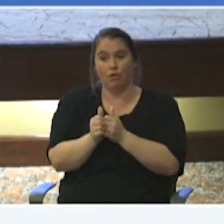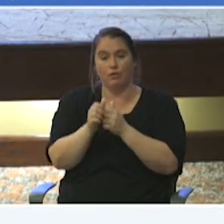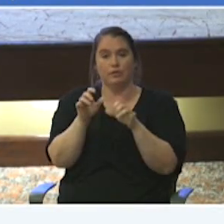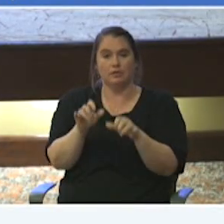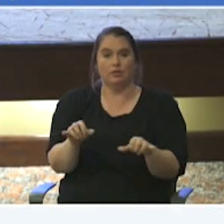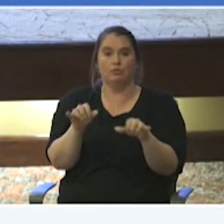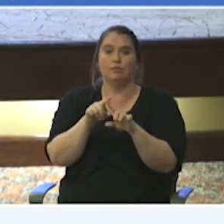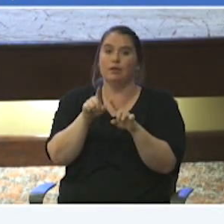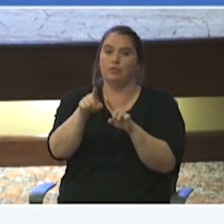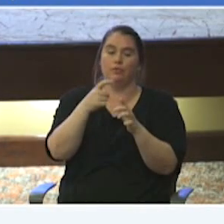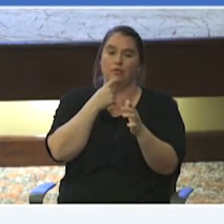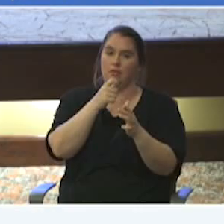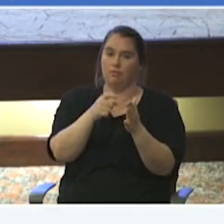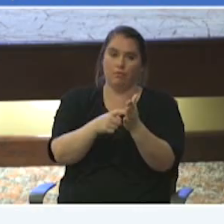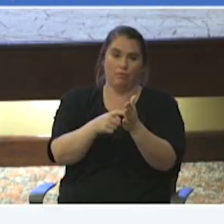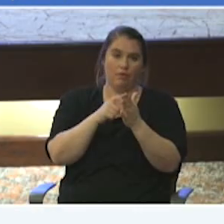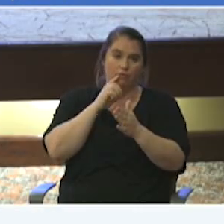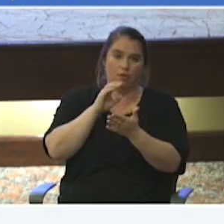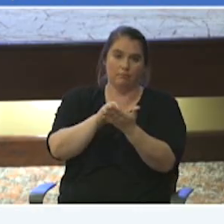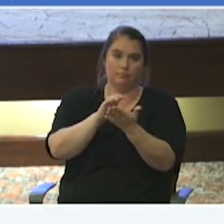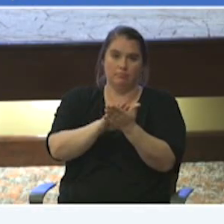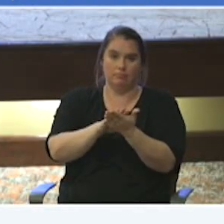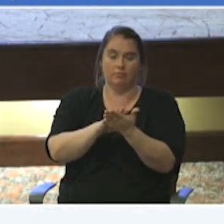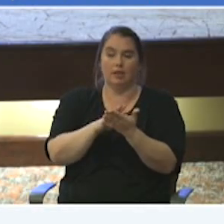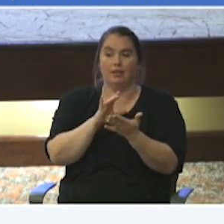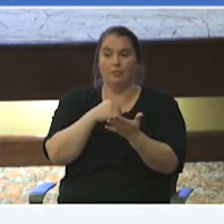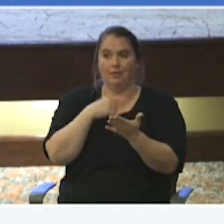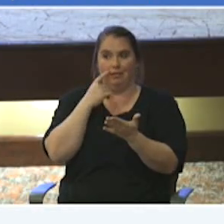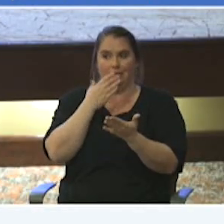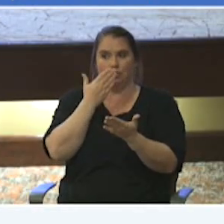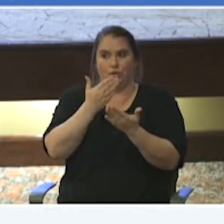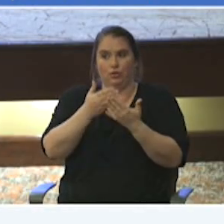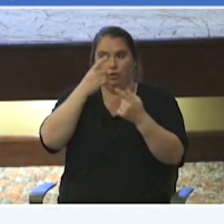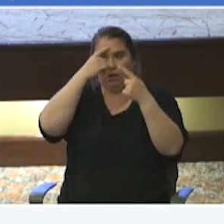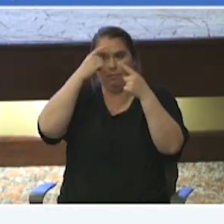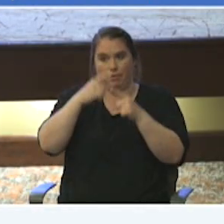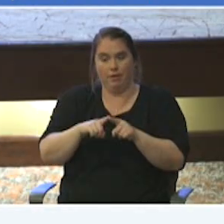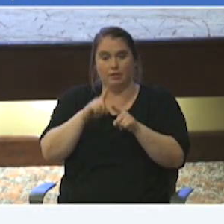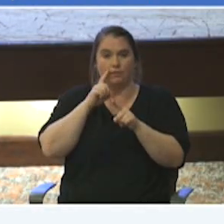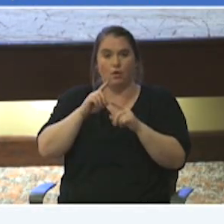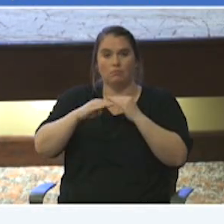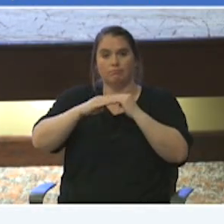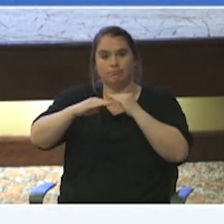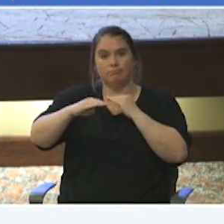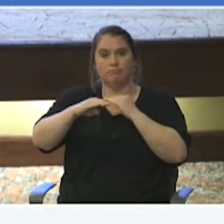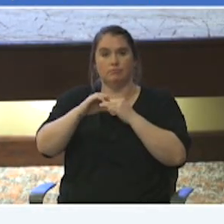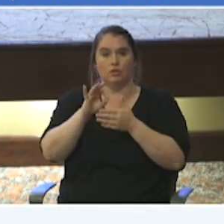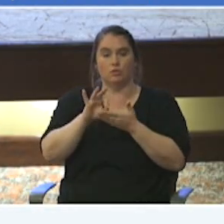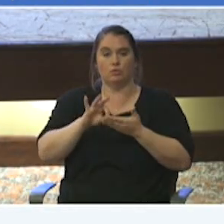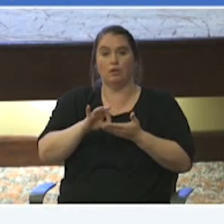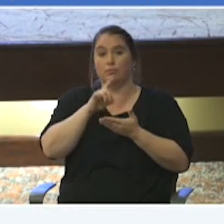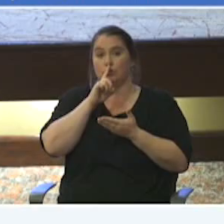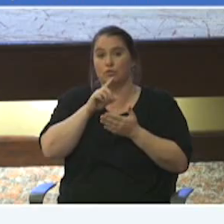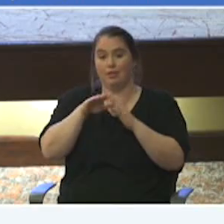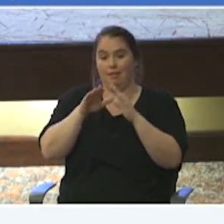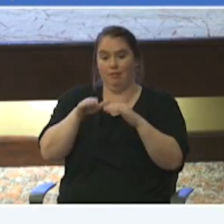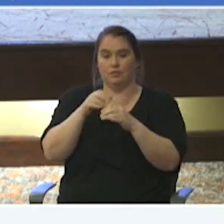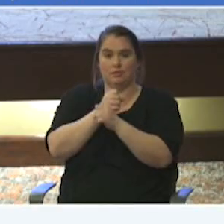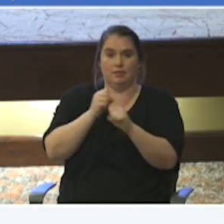it in. We think that's a good compromise to move this forward and make sure our housing's safe.